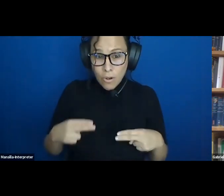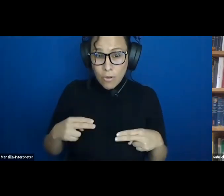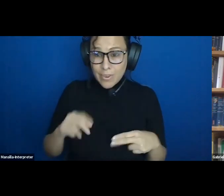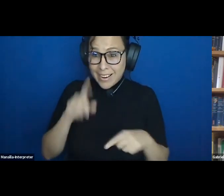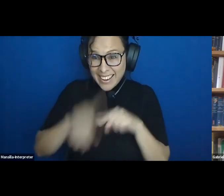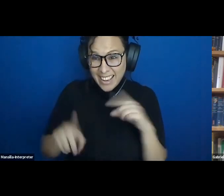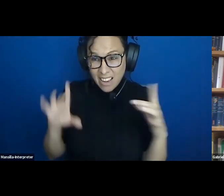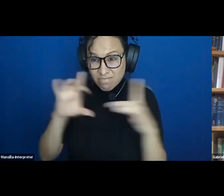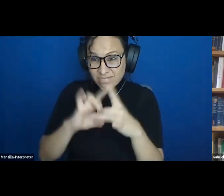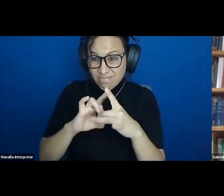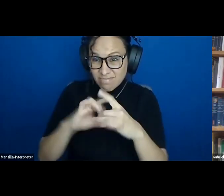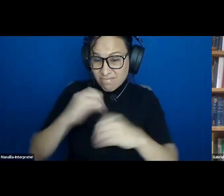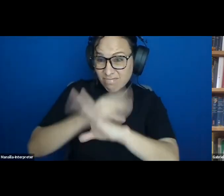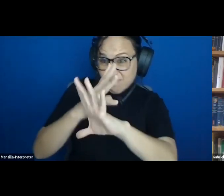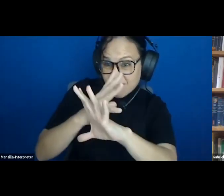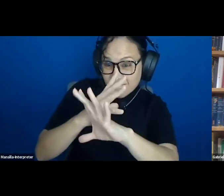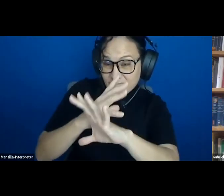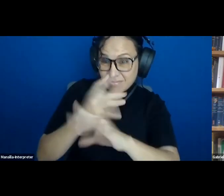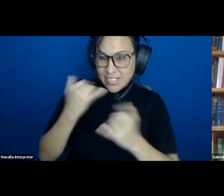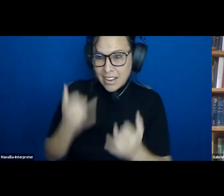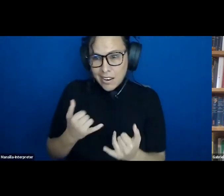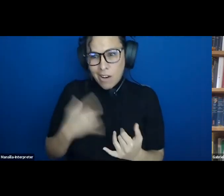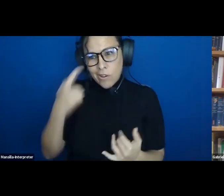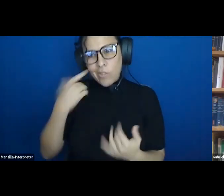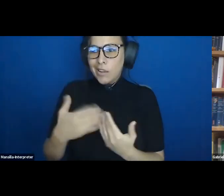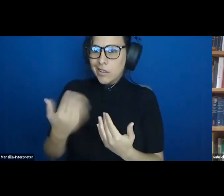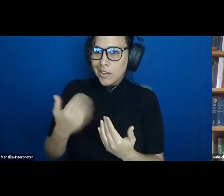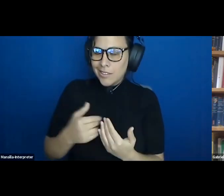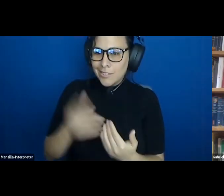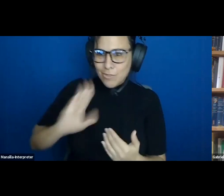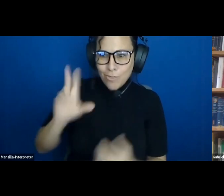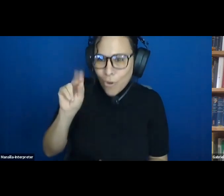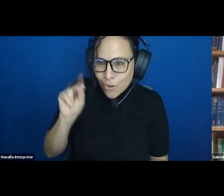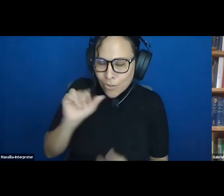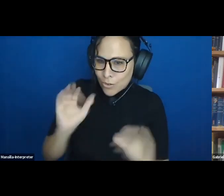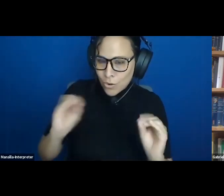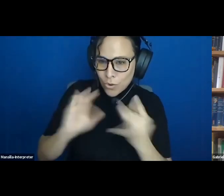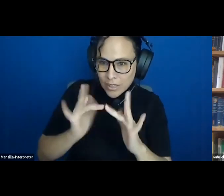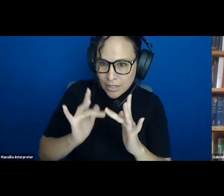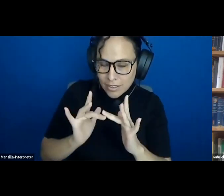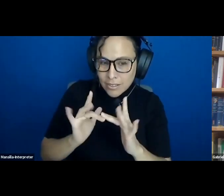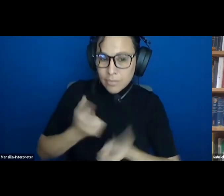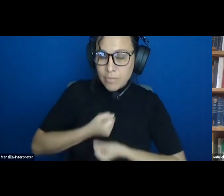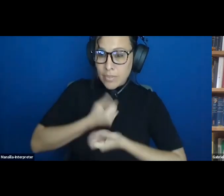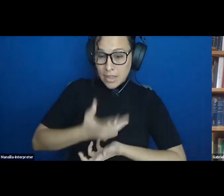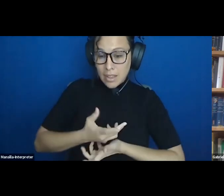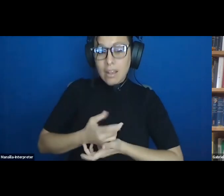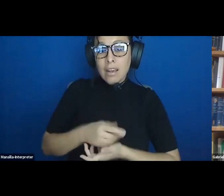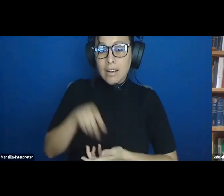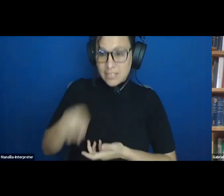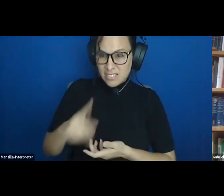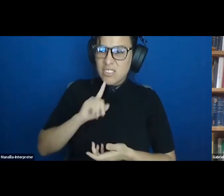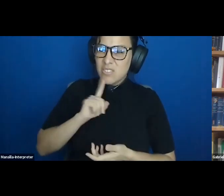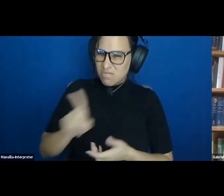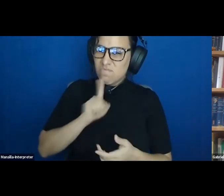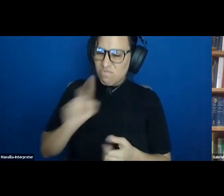digital platforms we take for granted today. The poet Ernesto Cardenal referred to this network as the True Pan-American